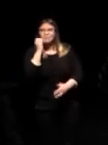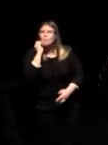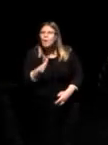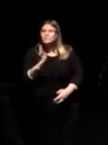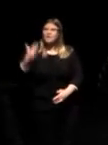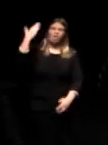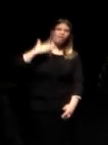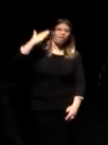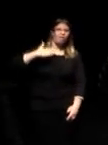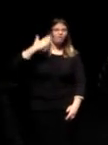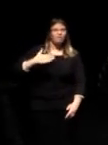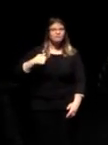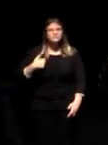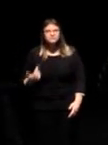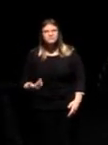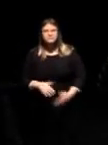Maybe people wonder,